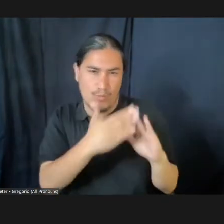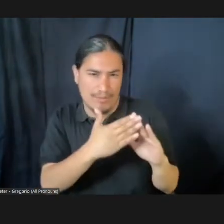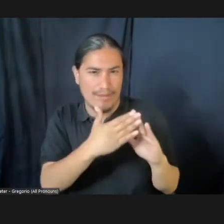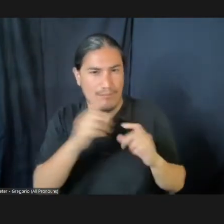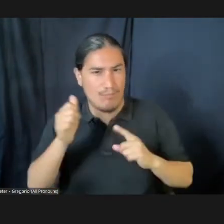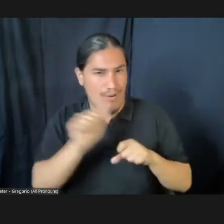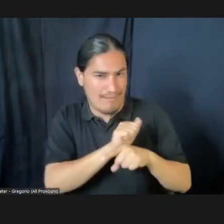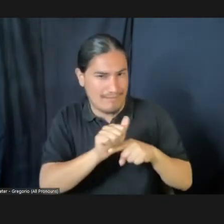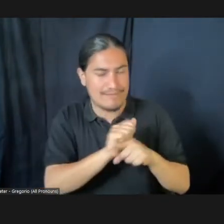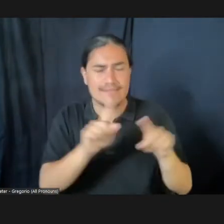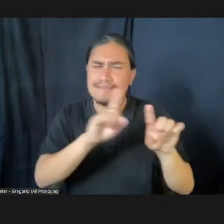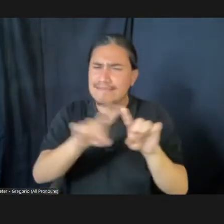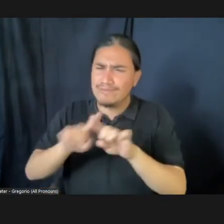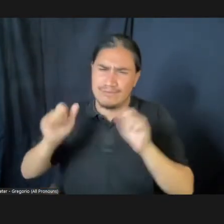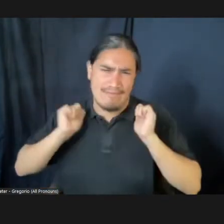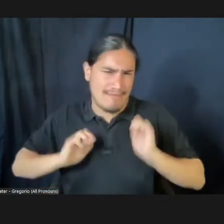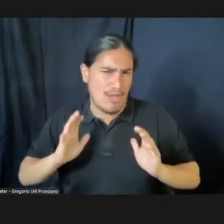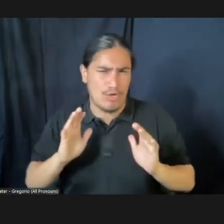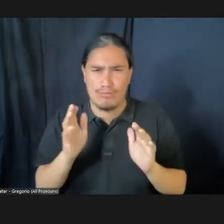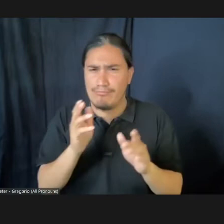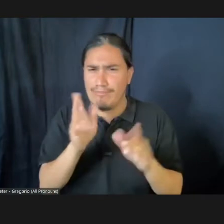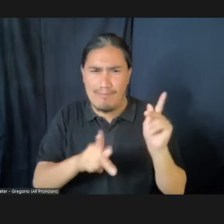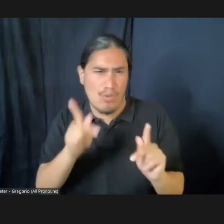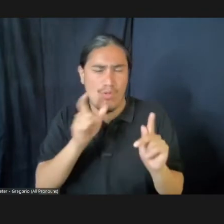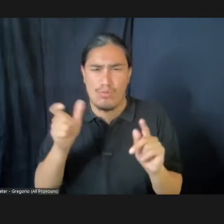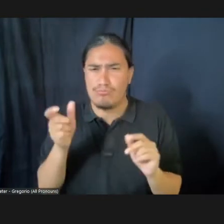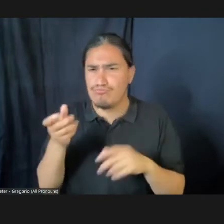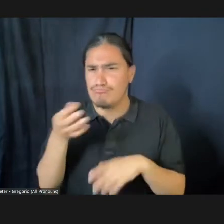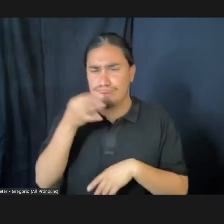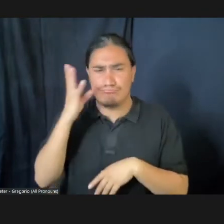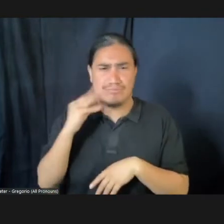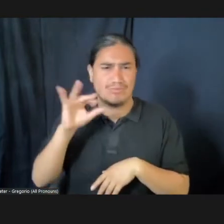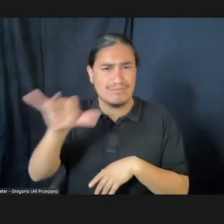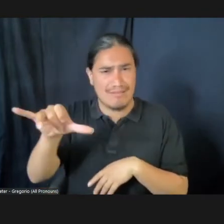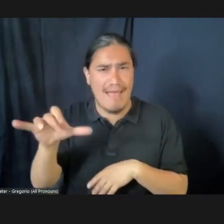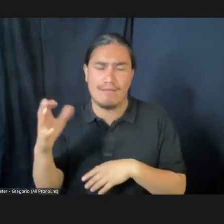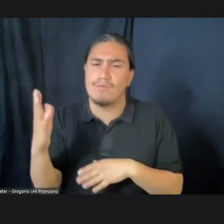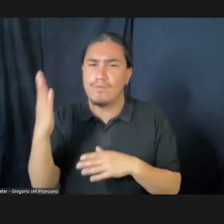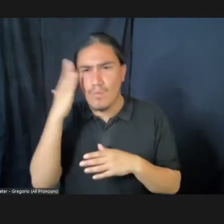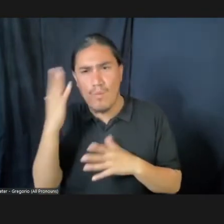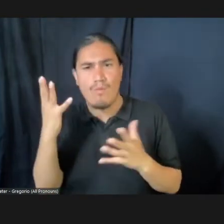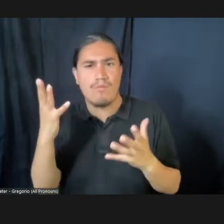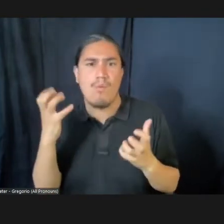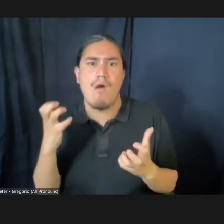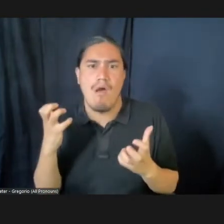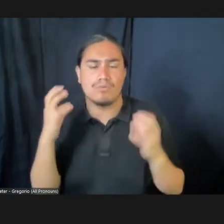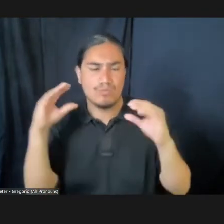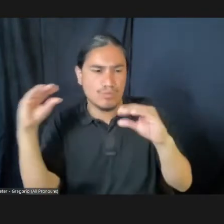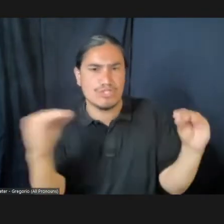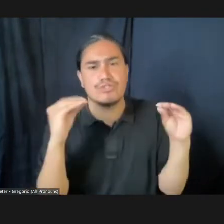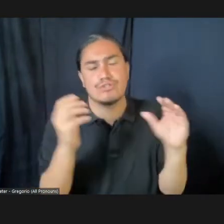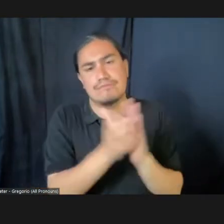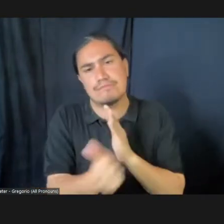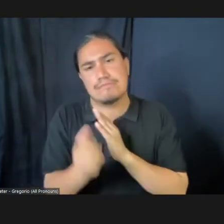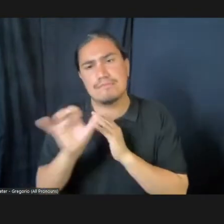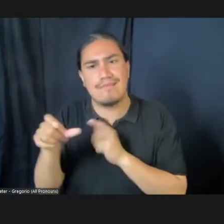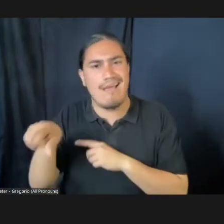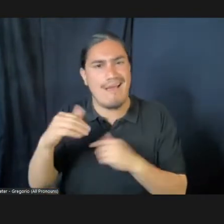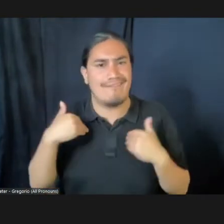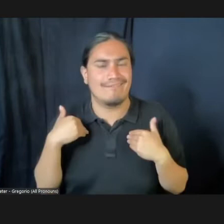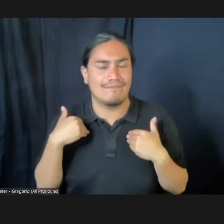are many, many theater practitioners who are hungry for the type of engaged work that civic practice offers them and have the skills to undertake that work